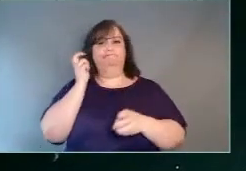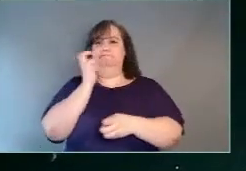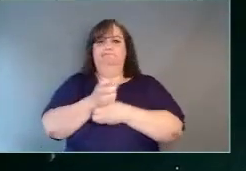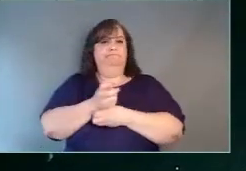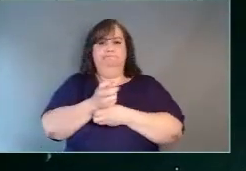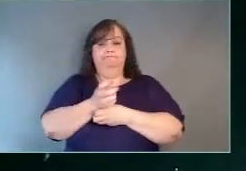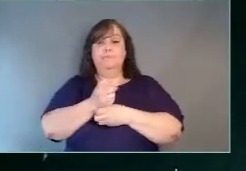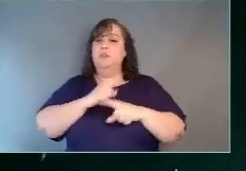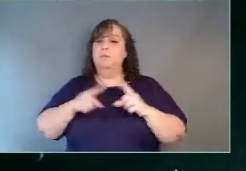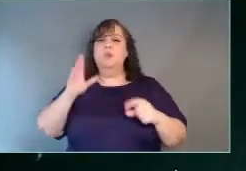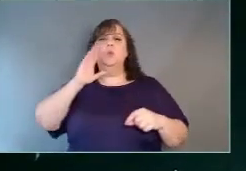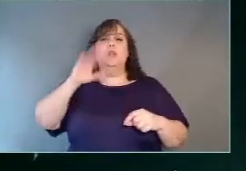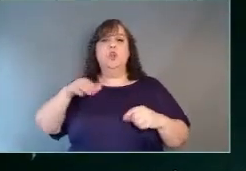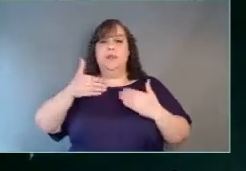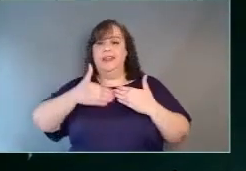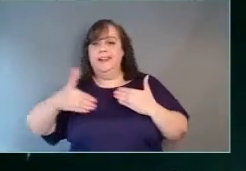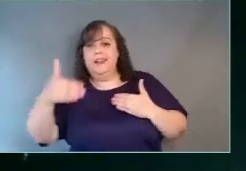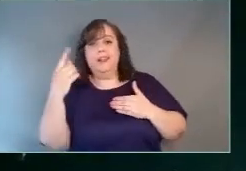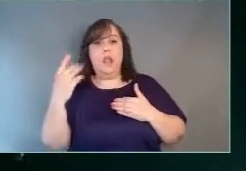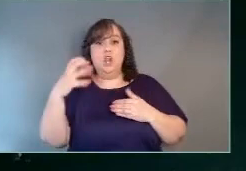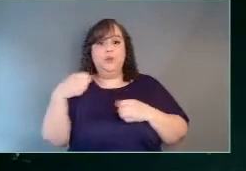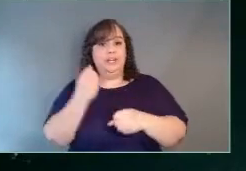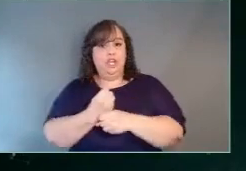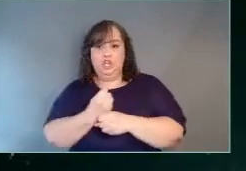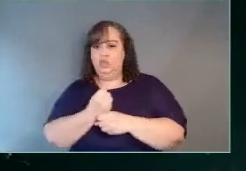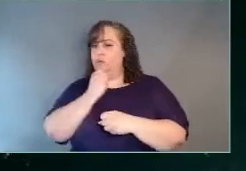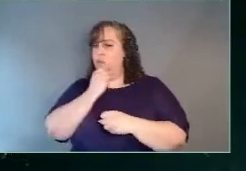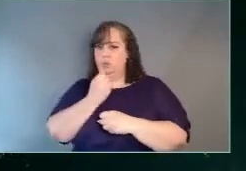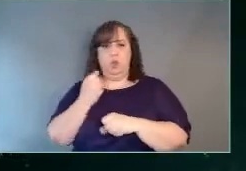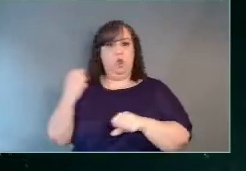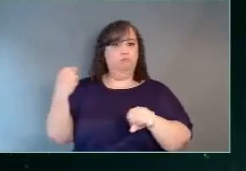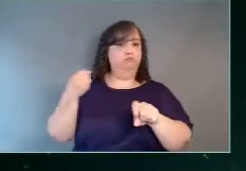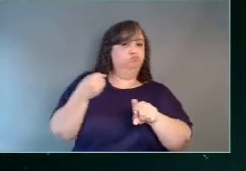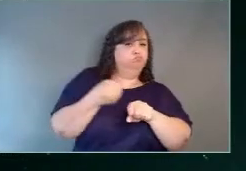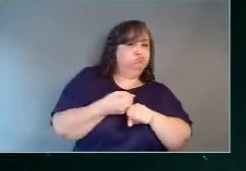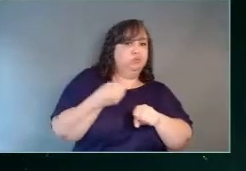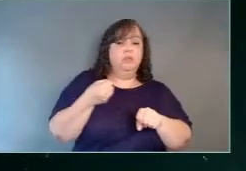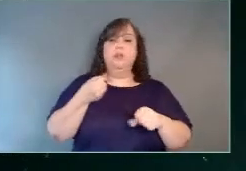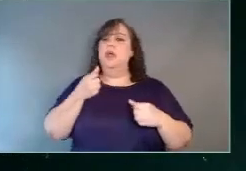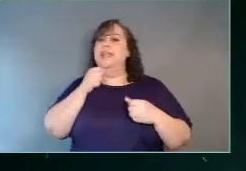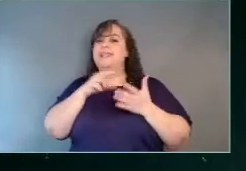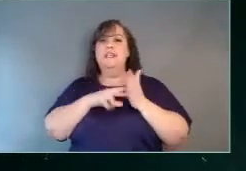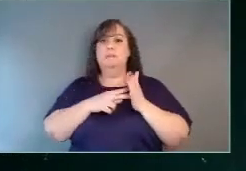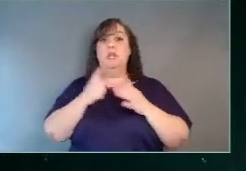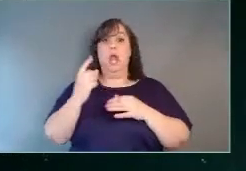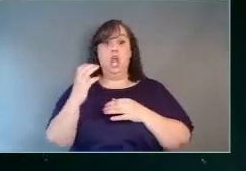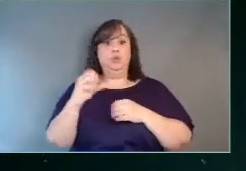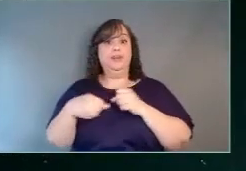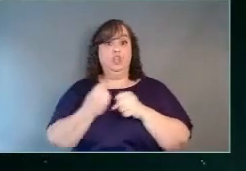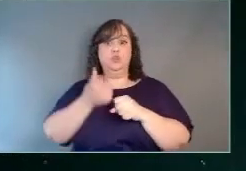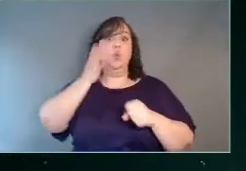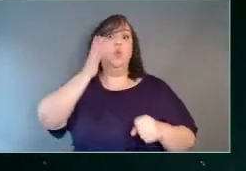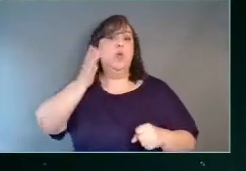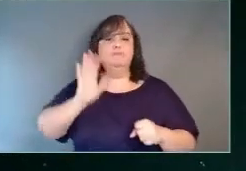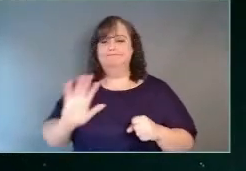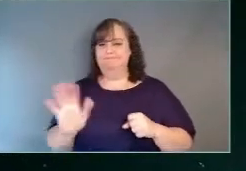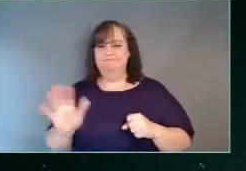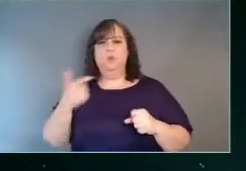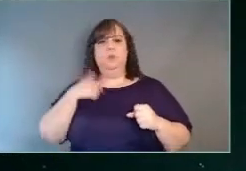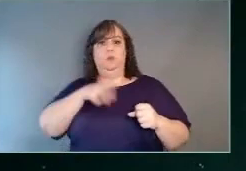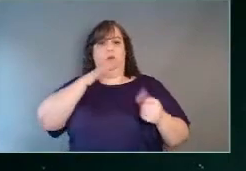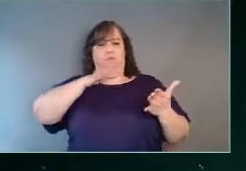not going to hit for 100 years. We're not saying it will hit in 100 years, but we'll continue to study Apophis and measure